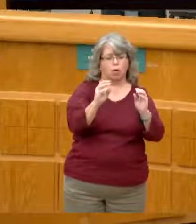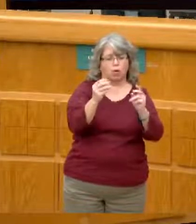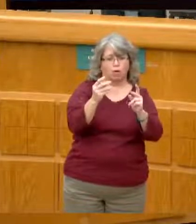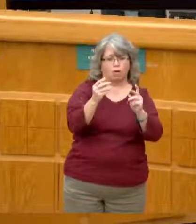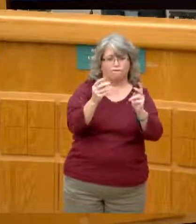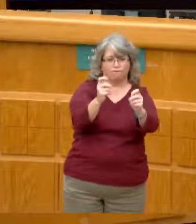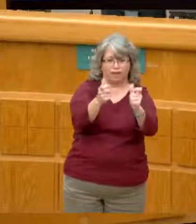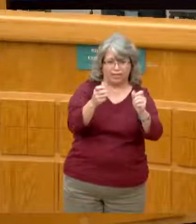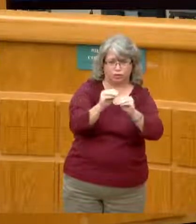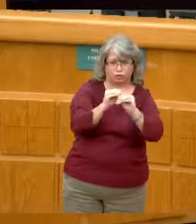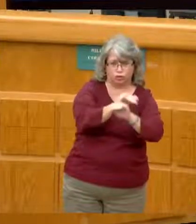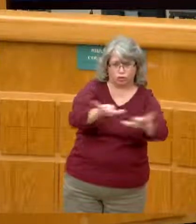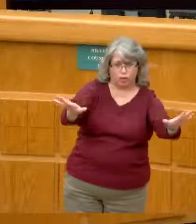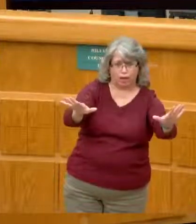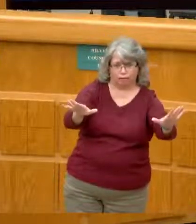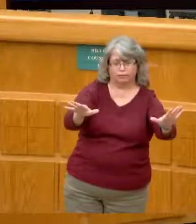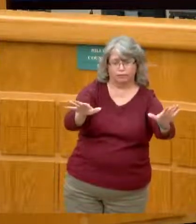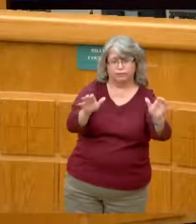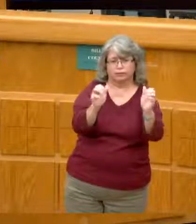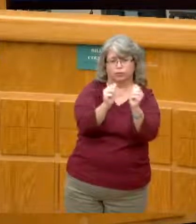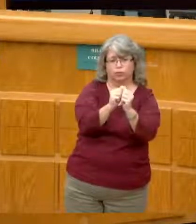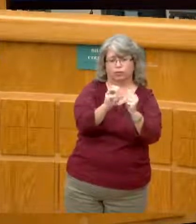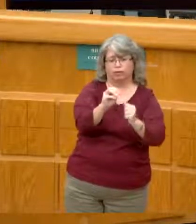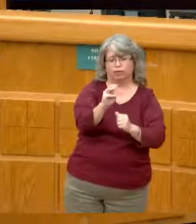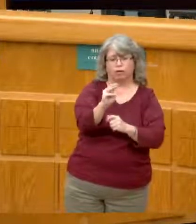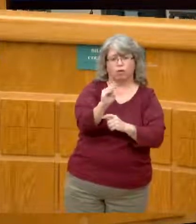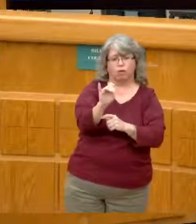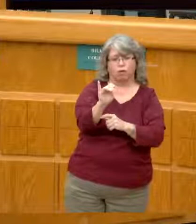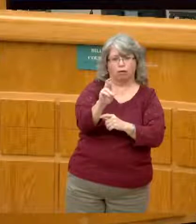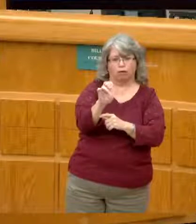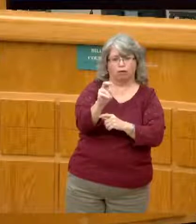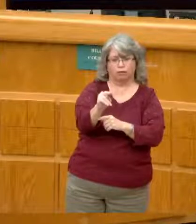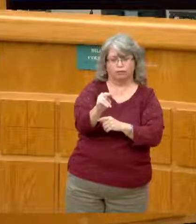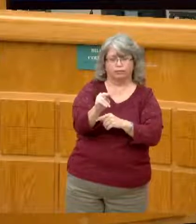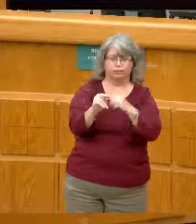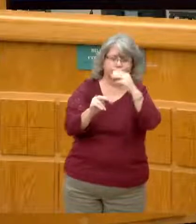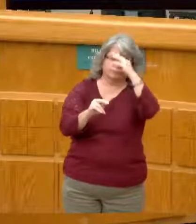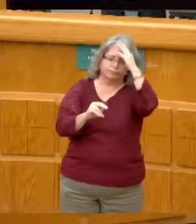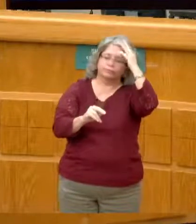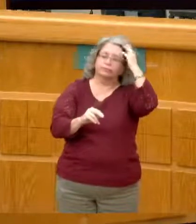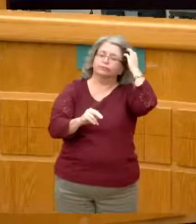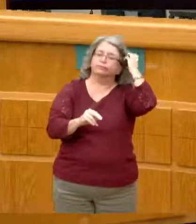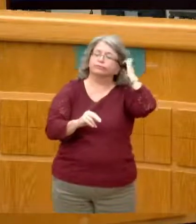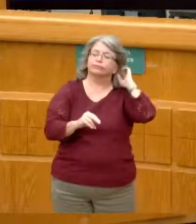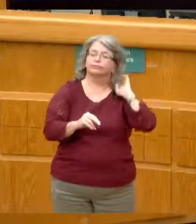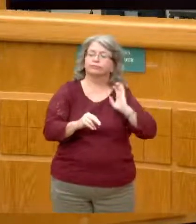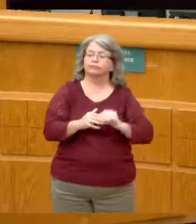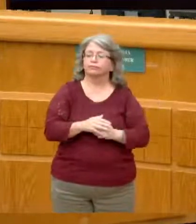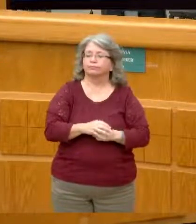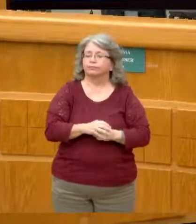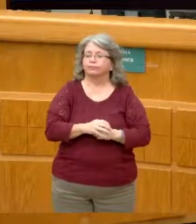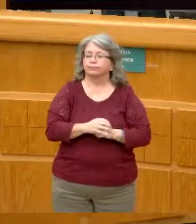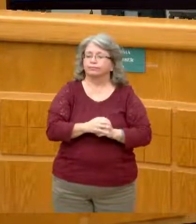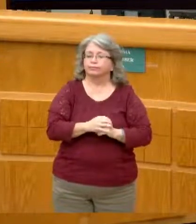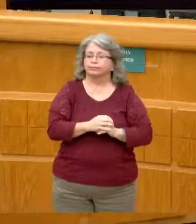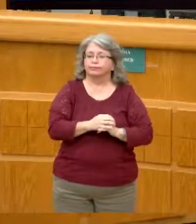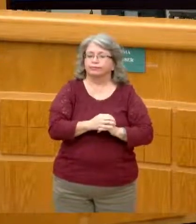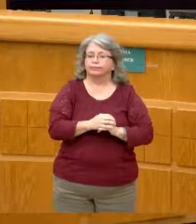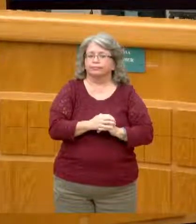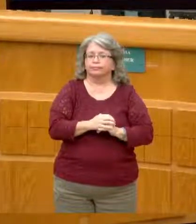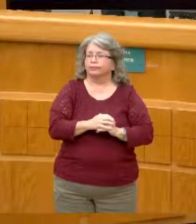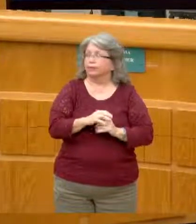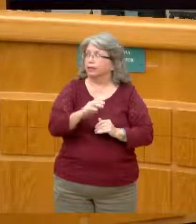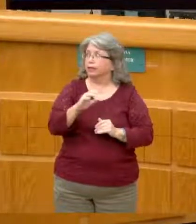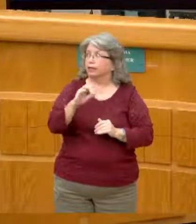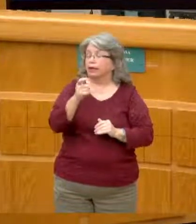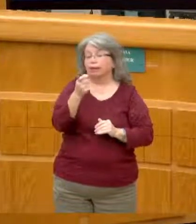faster in which the manner of this variant was spread. Next slide. Here's a little